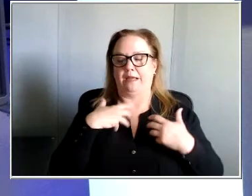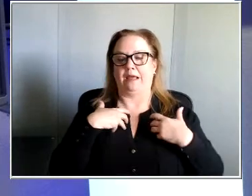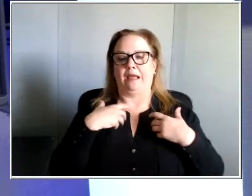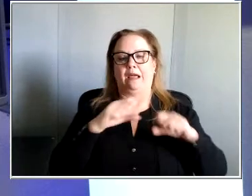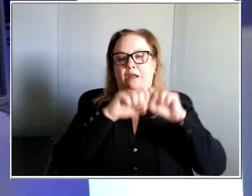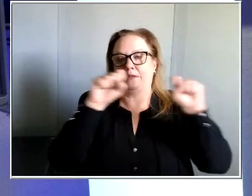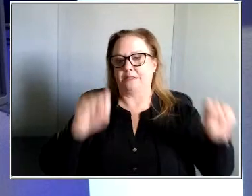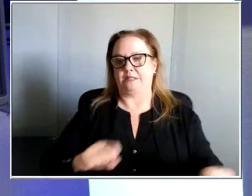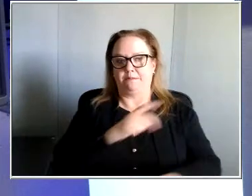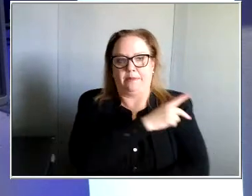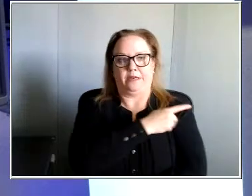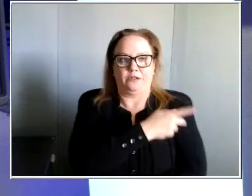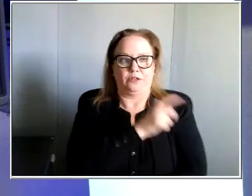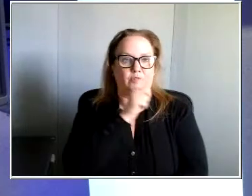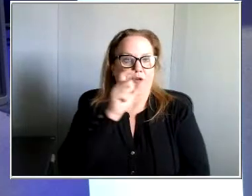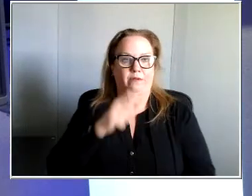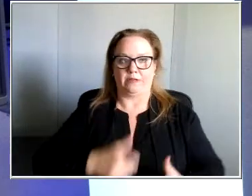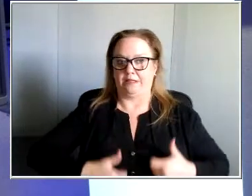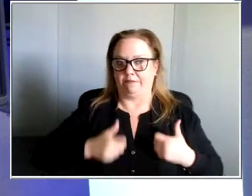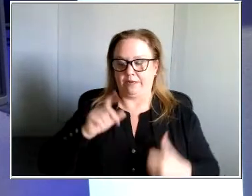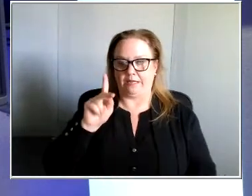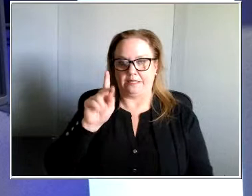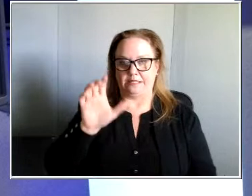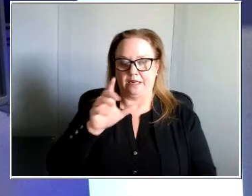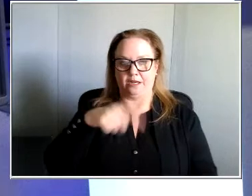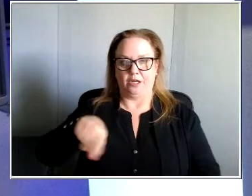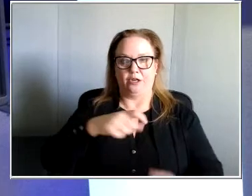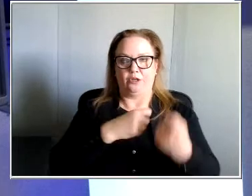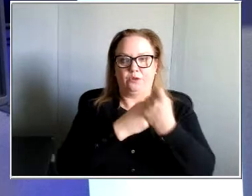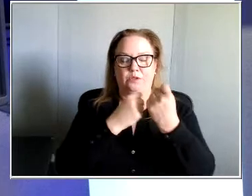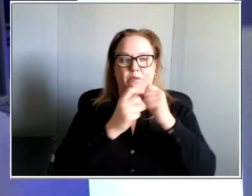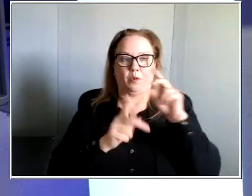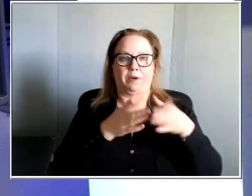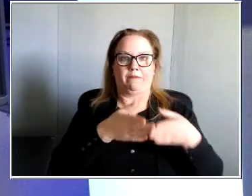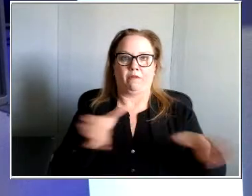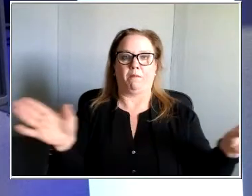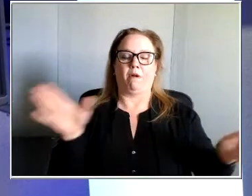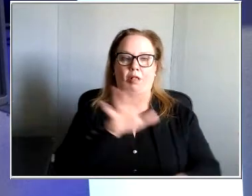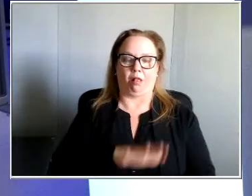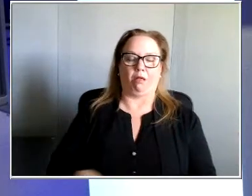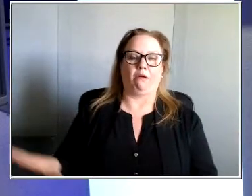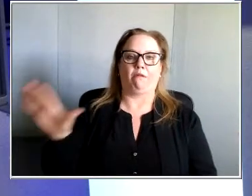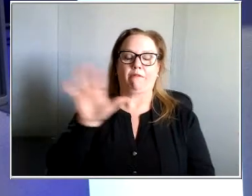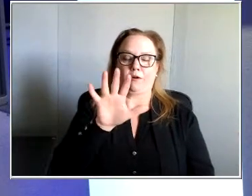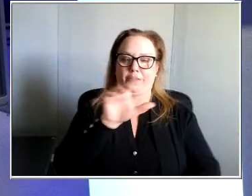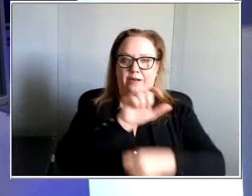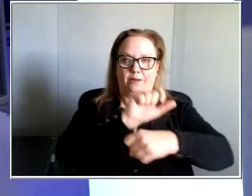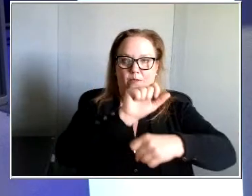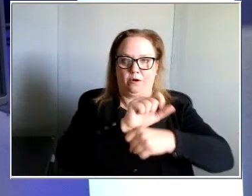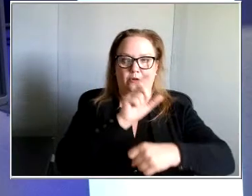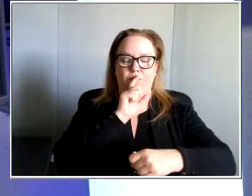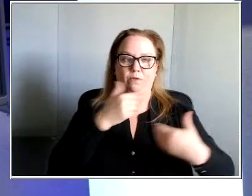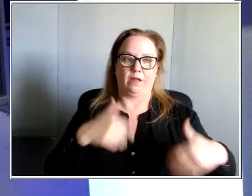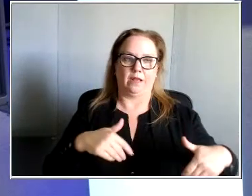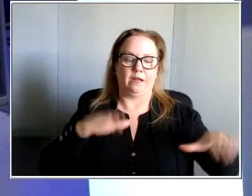don't have to live in Kansas City. I mean, you guys support people from all over, and the work is truly